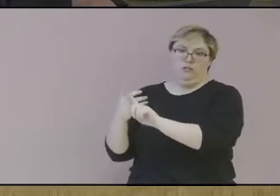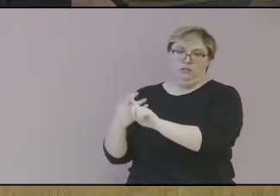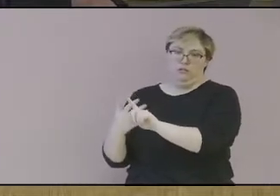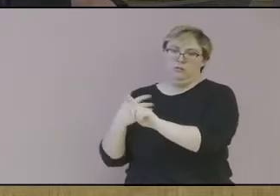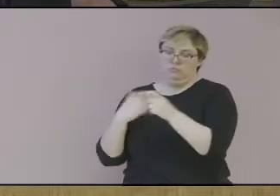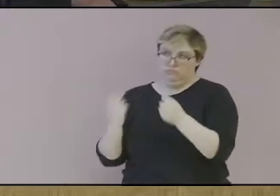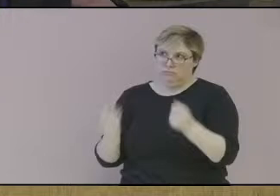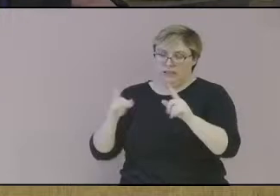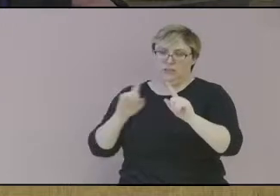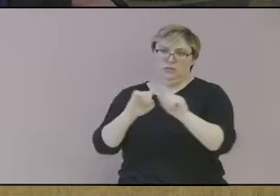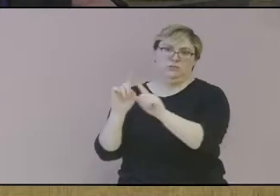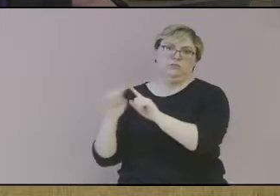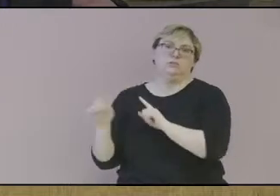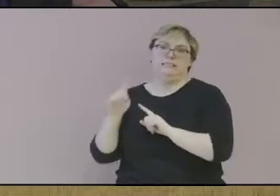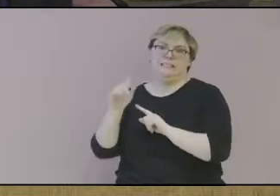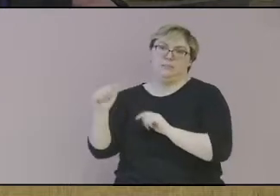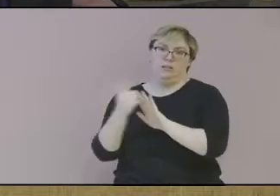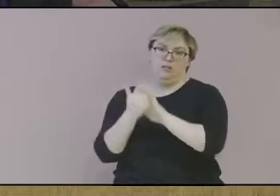accessibility, WCAG,